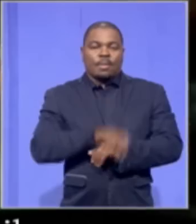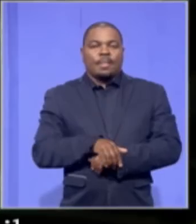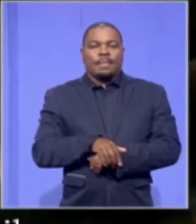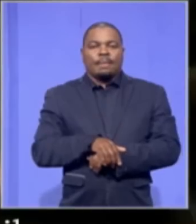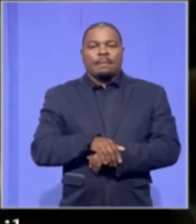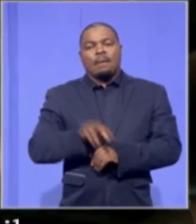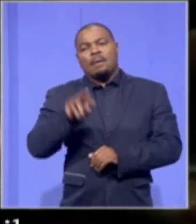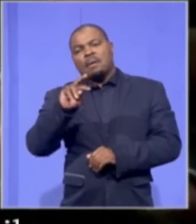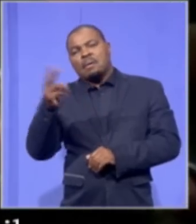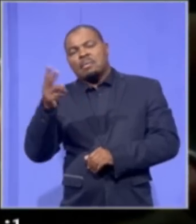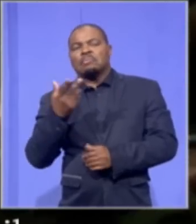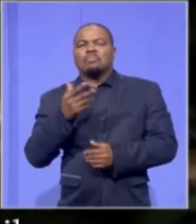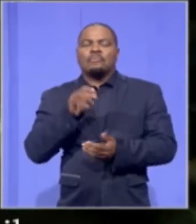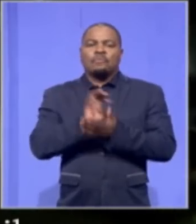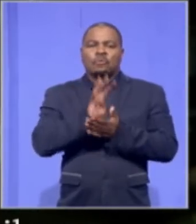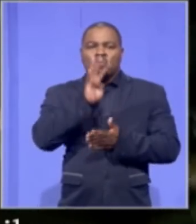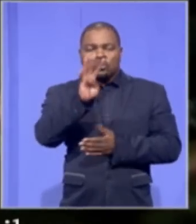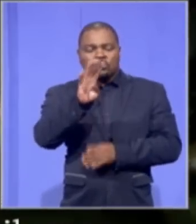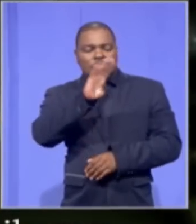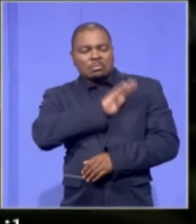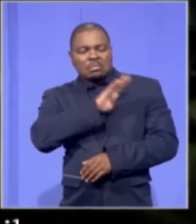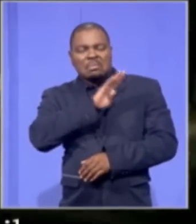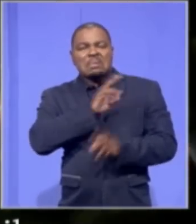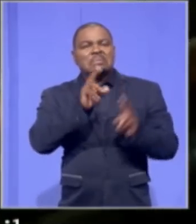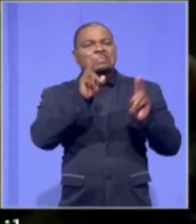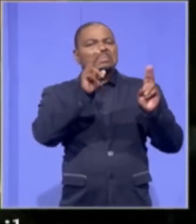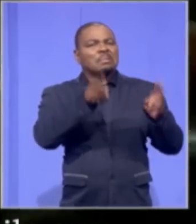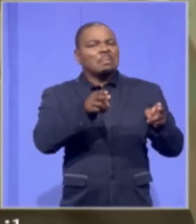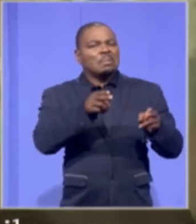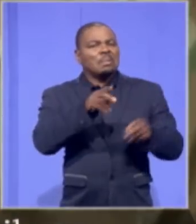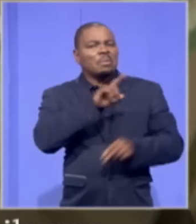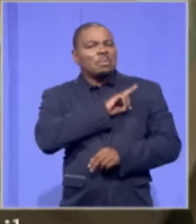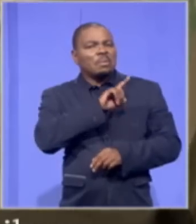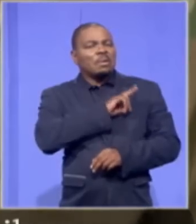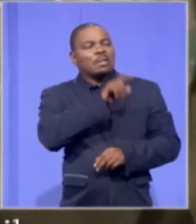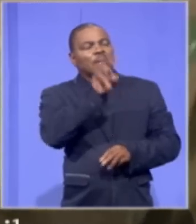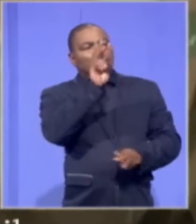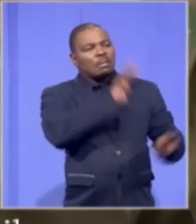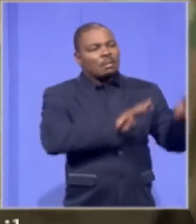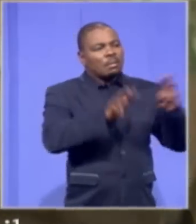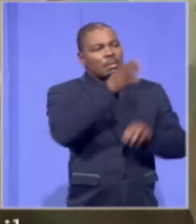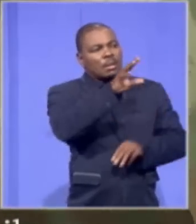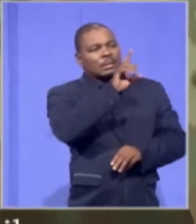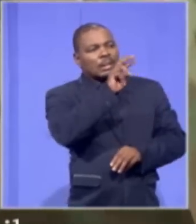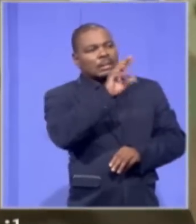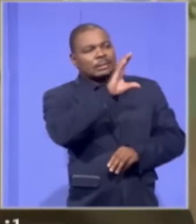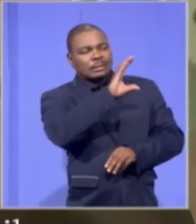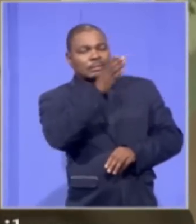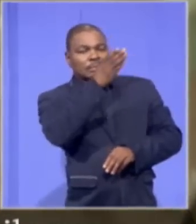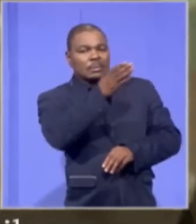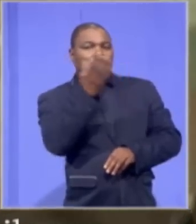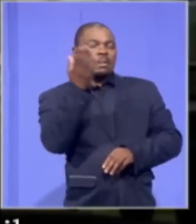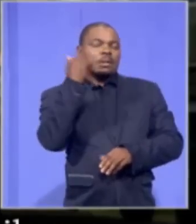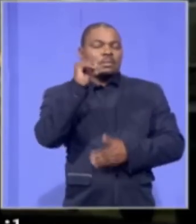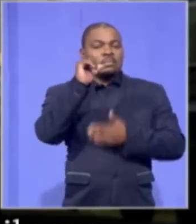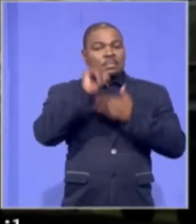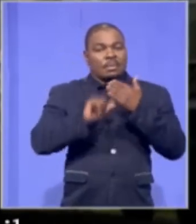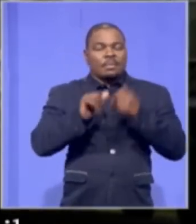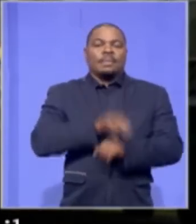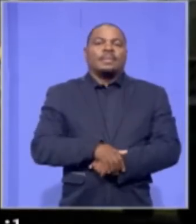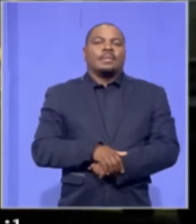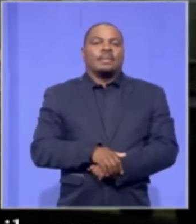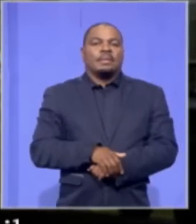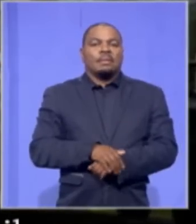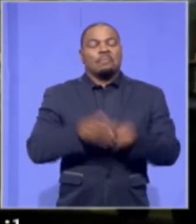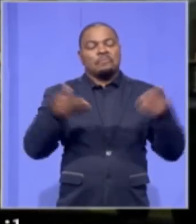mašole a mangwe a 14 a bolailwe nakong ya ge ba hlapetša khutšo ka bohlabela bja DRC kgwedi ya go feta.